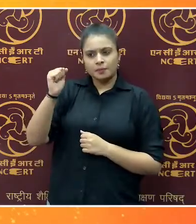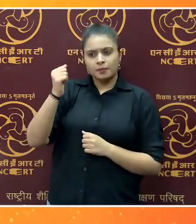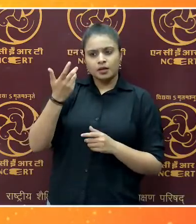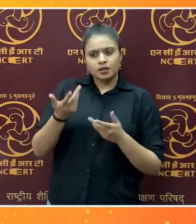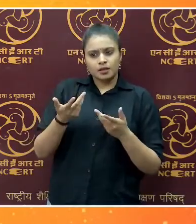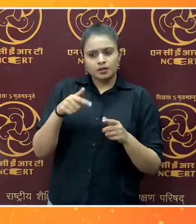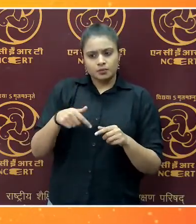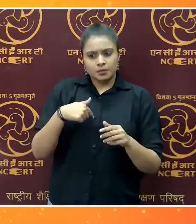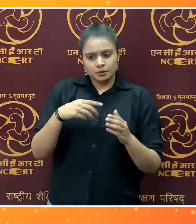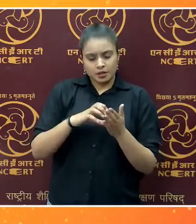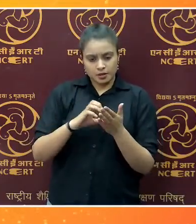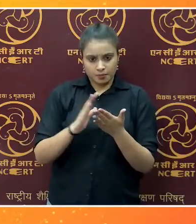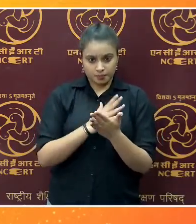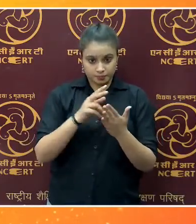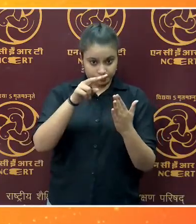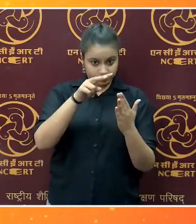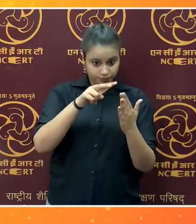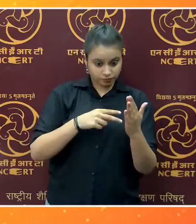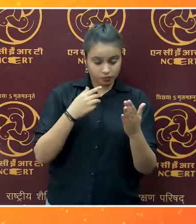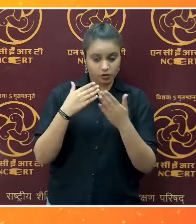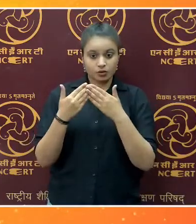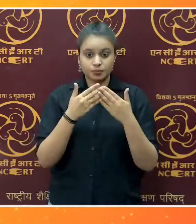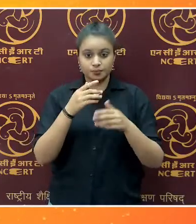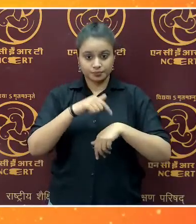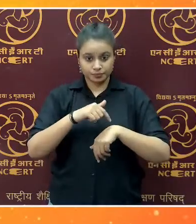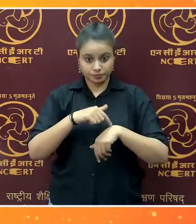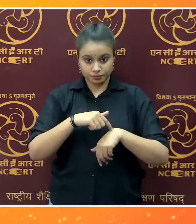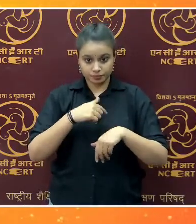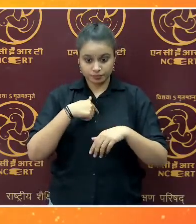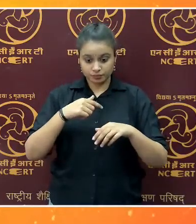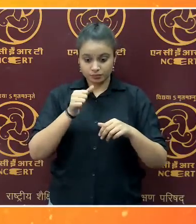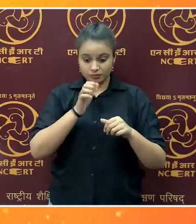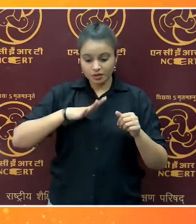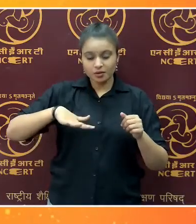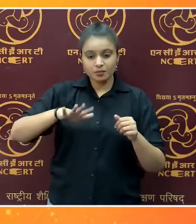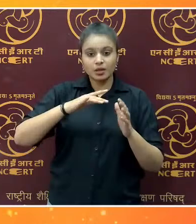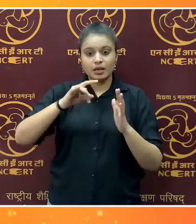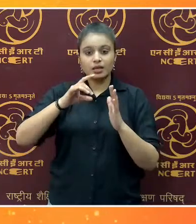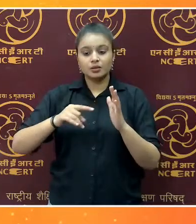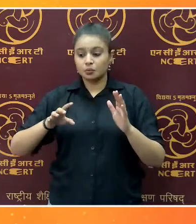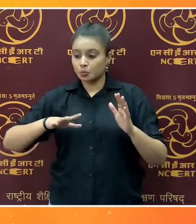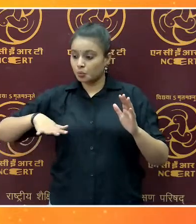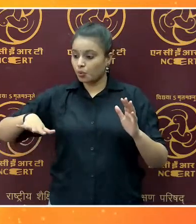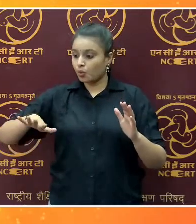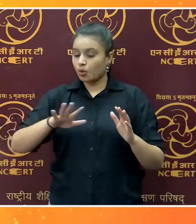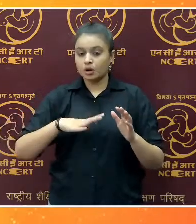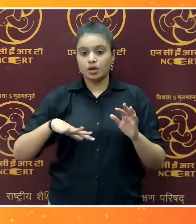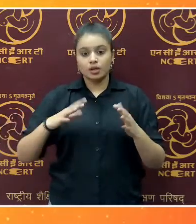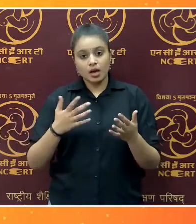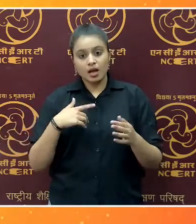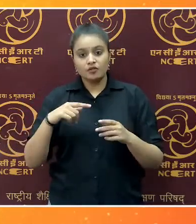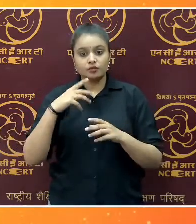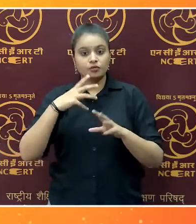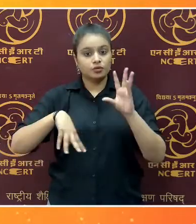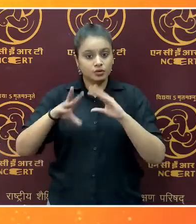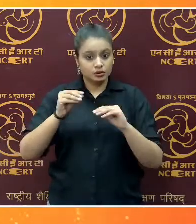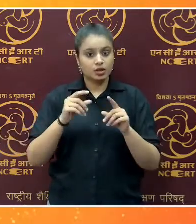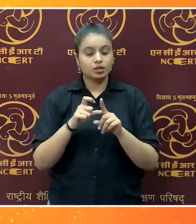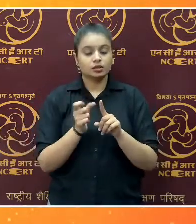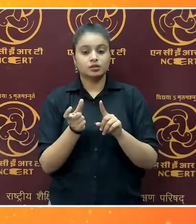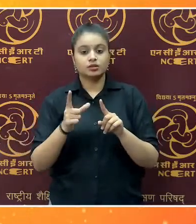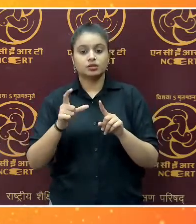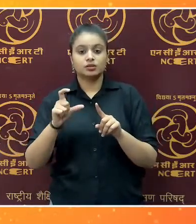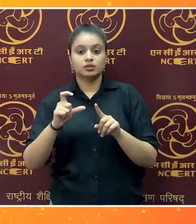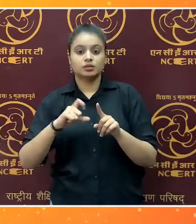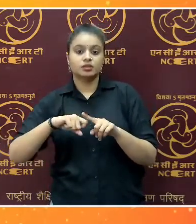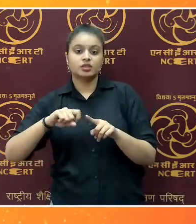I think reading a poem during my school days. Water, water everywhere was a very common line. And there I think I learnt about Dr.